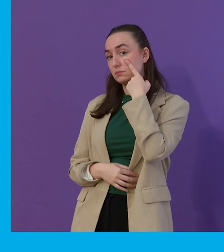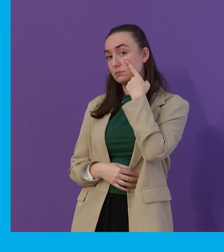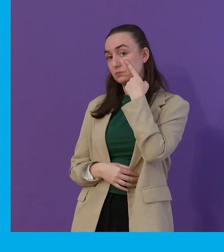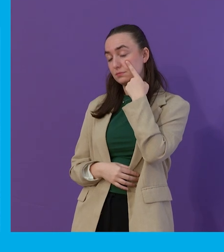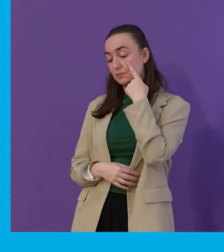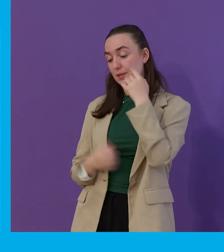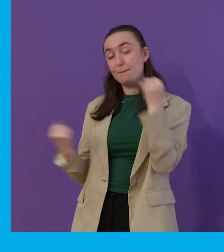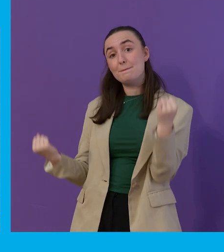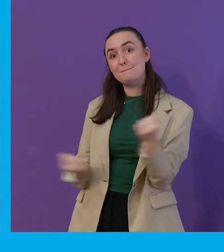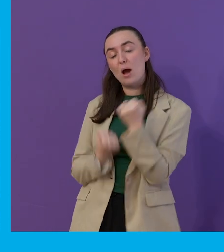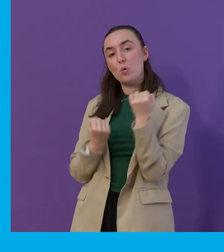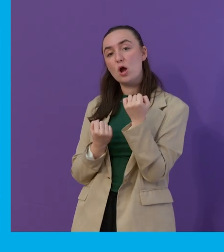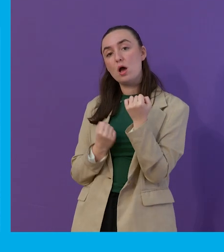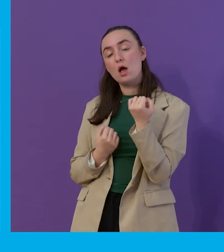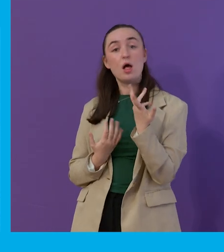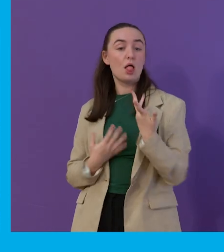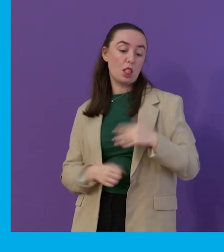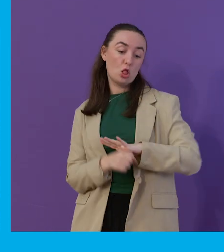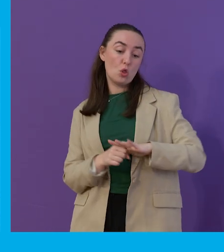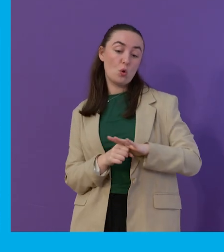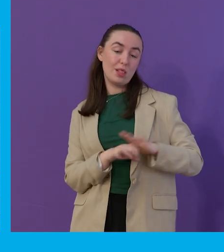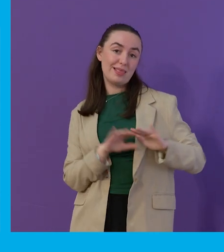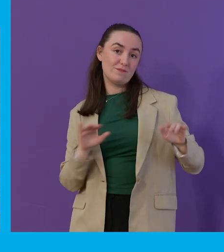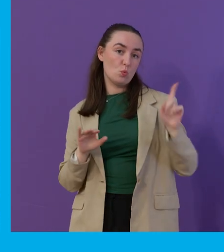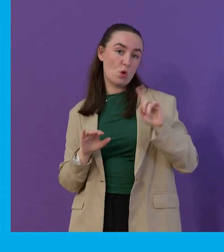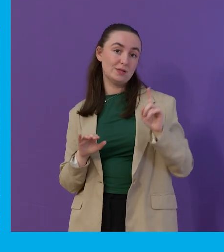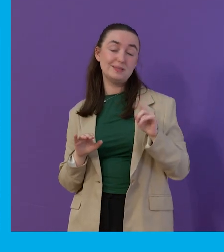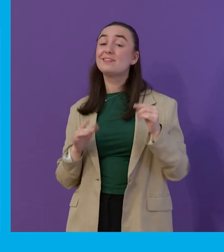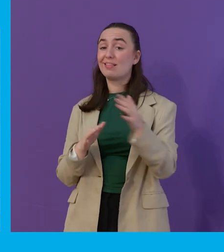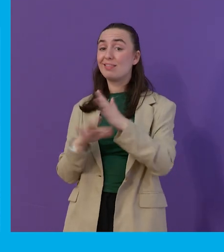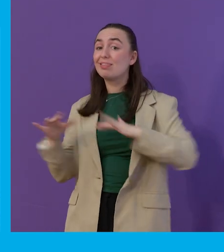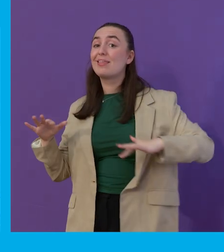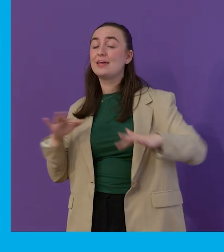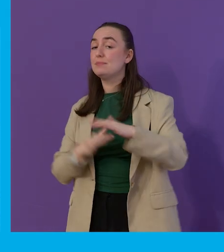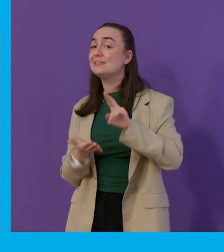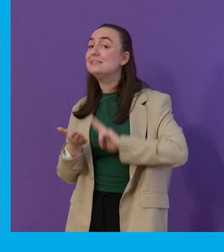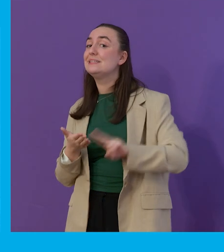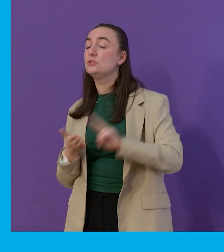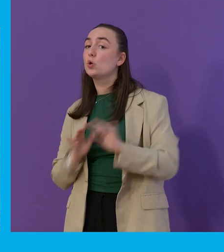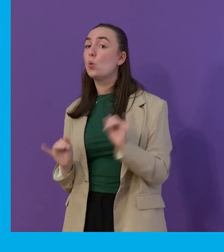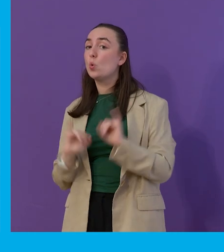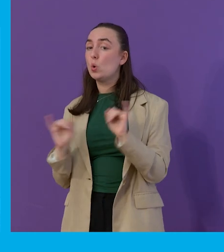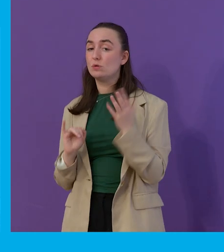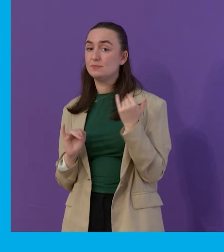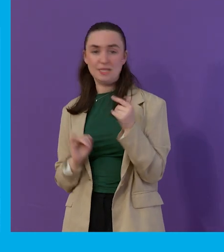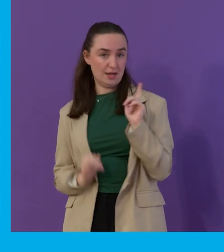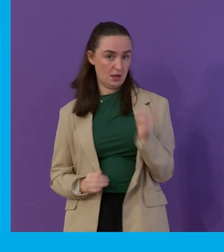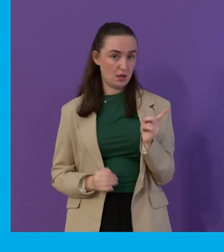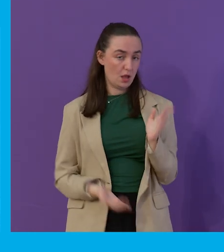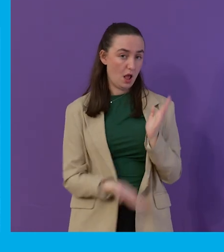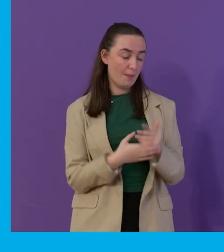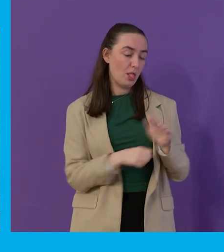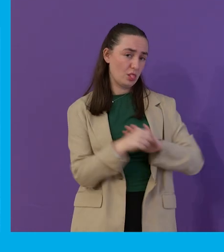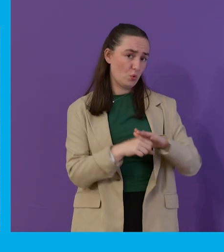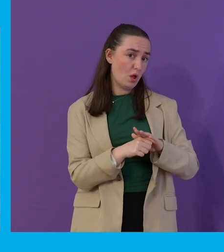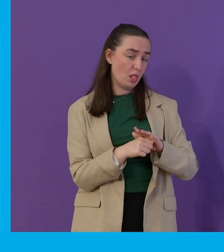kind of power at the most local level is because we've got a climate and nature crisis. And it's going to be people at the most local level that are